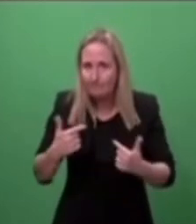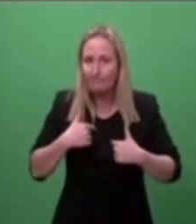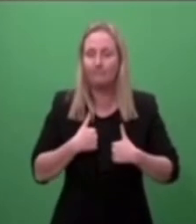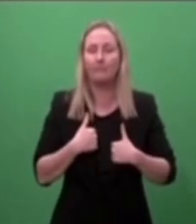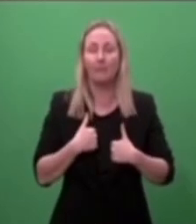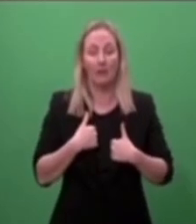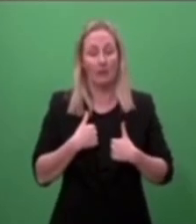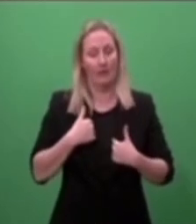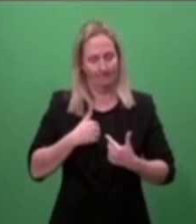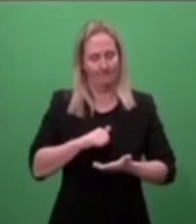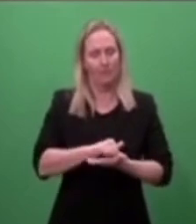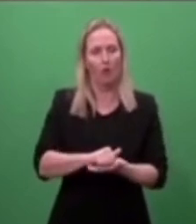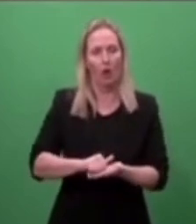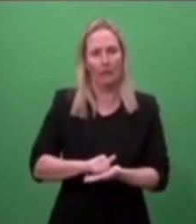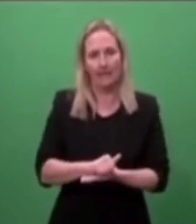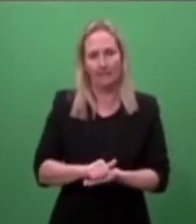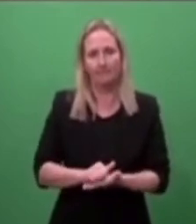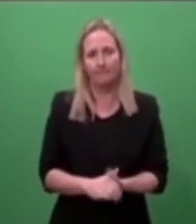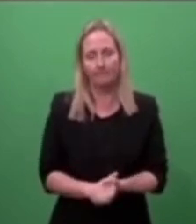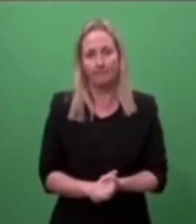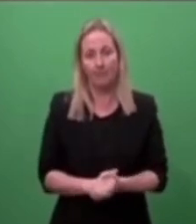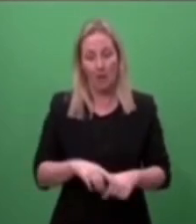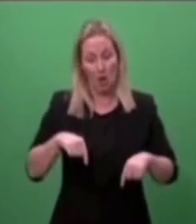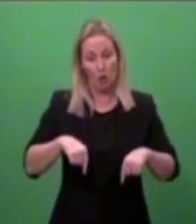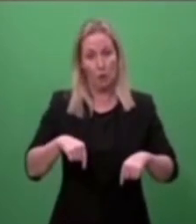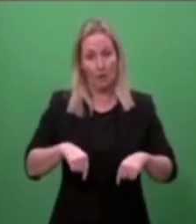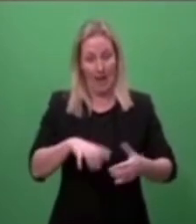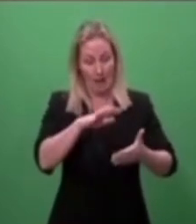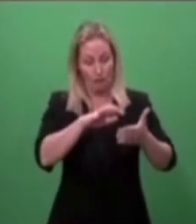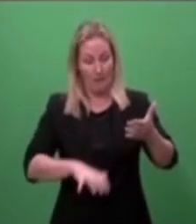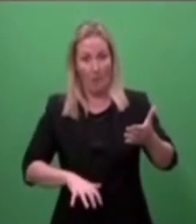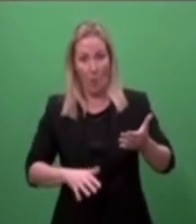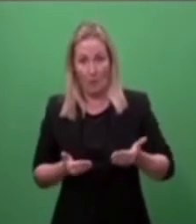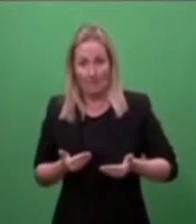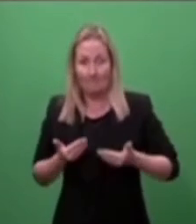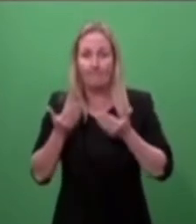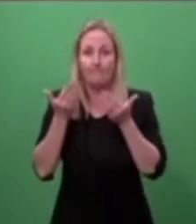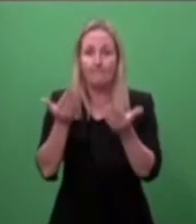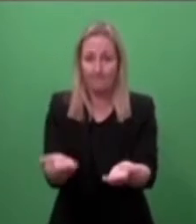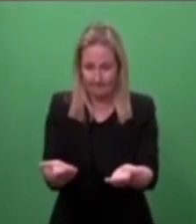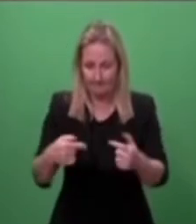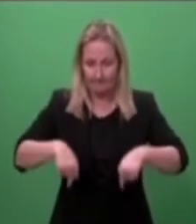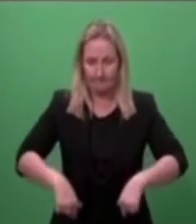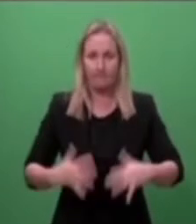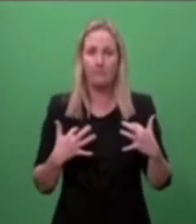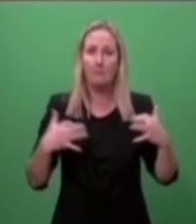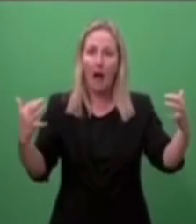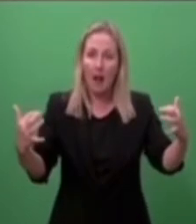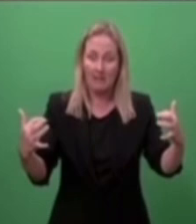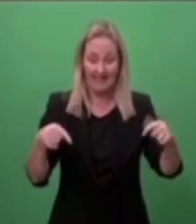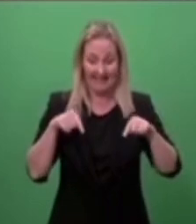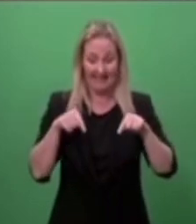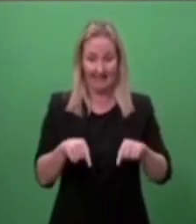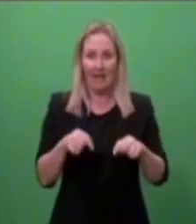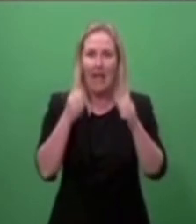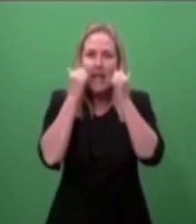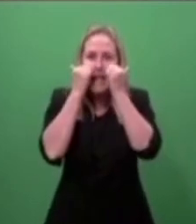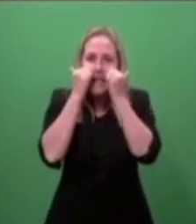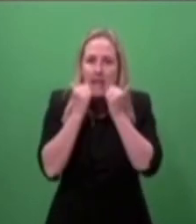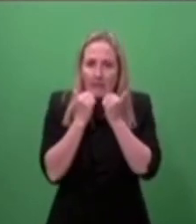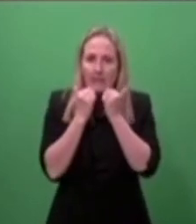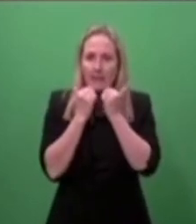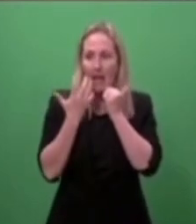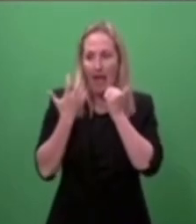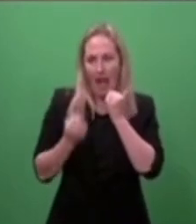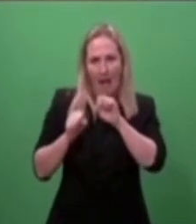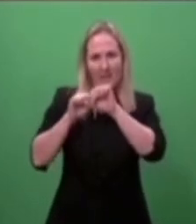Today, we table a document in this House that is evidence of systematic abuse that went ignored